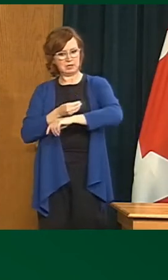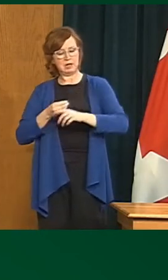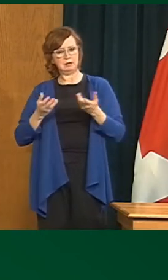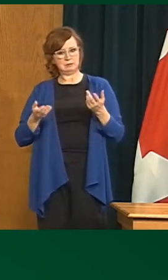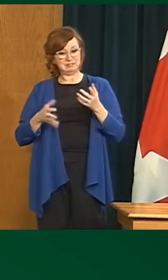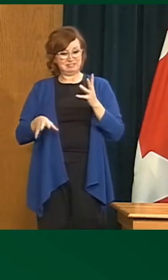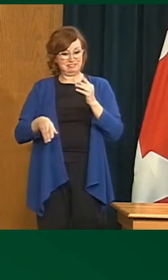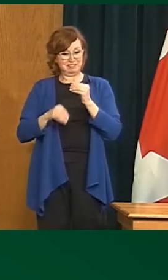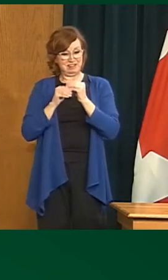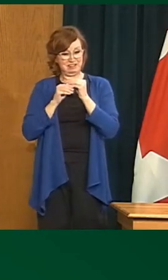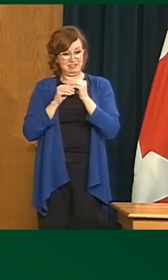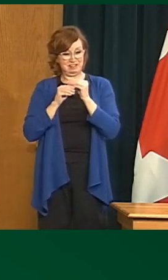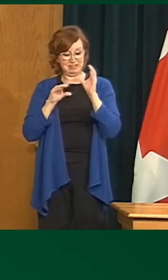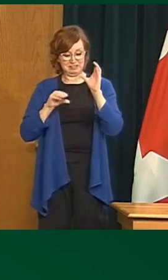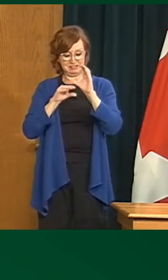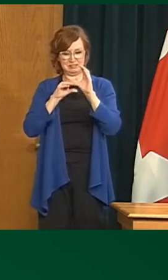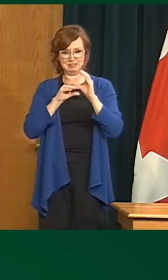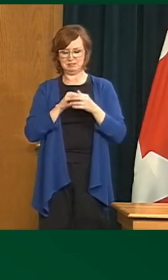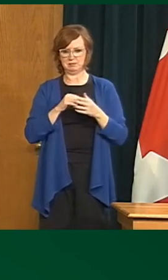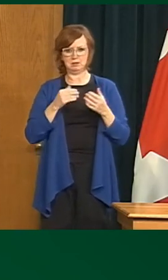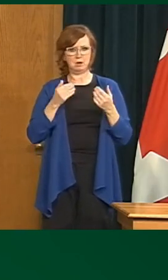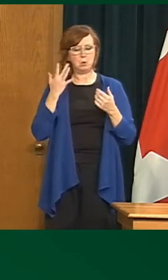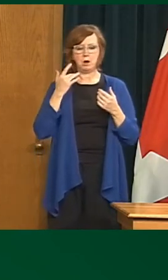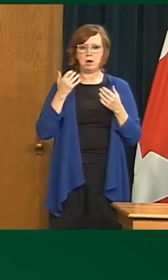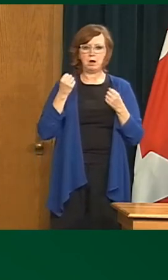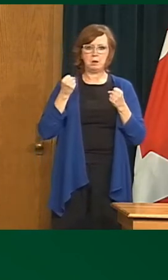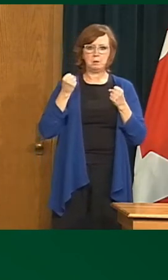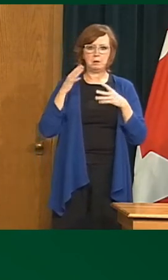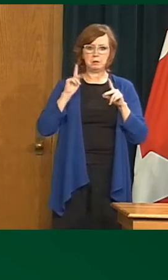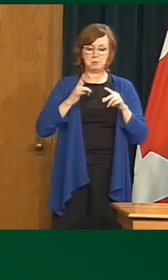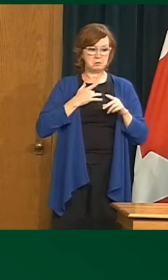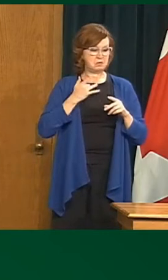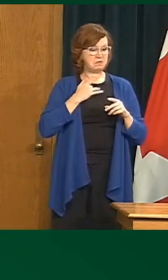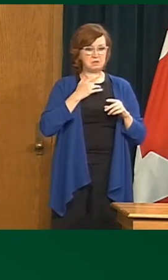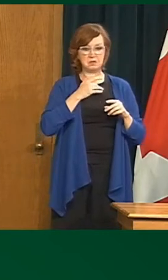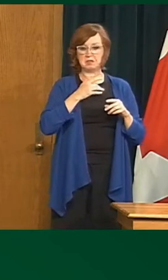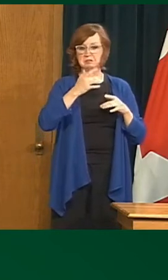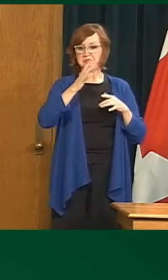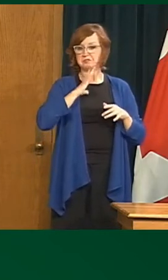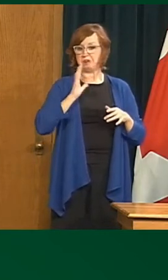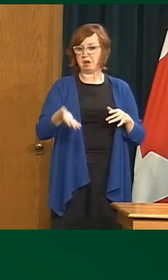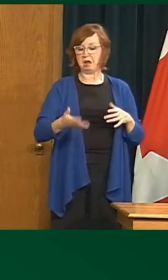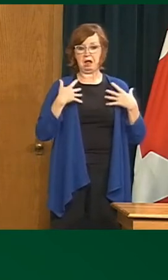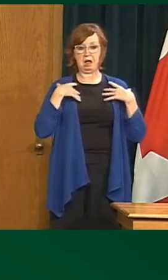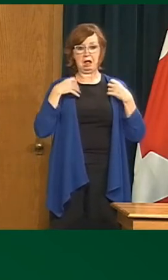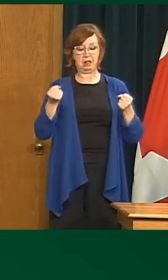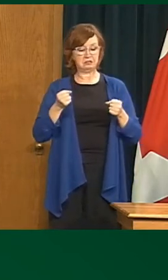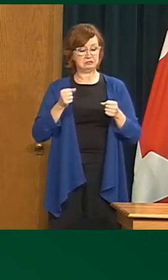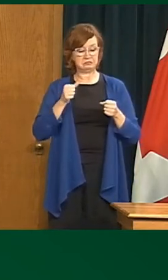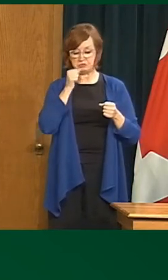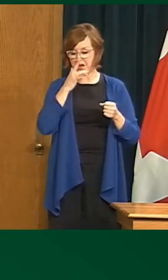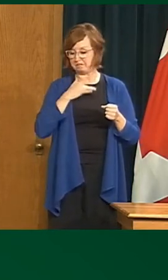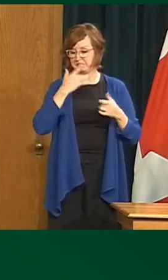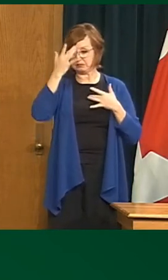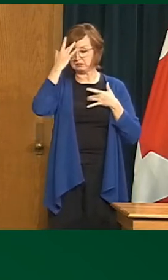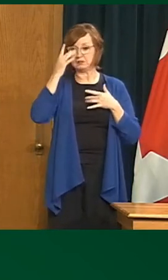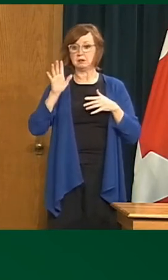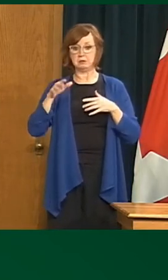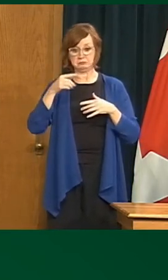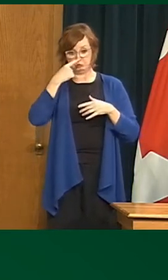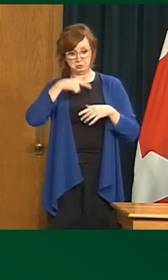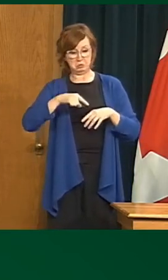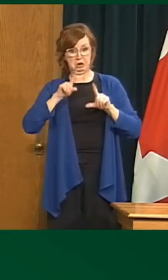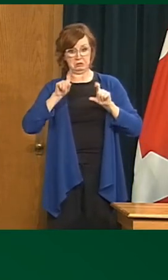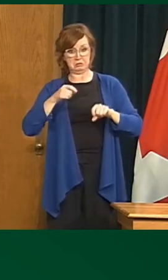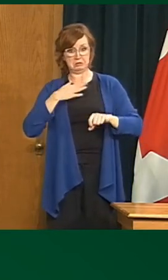may never present or be tested, but they may have a positive serology test. So that's the one thing. The second, of course, is to